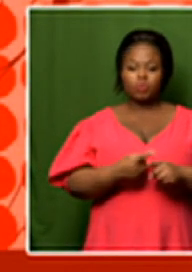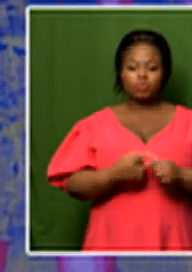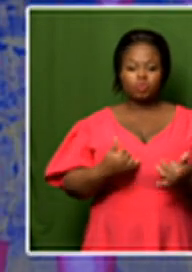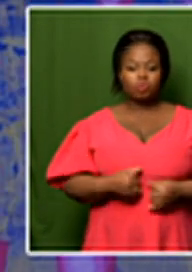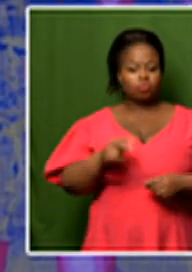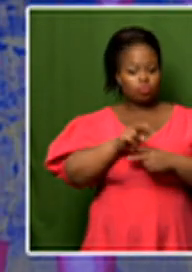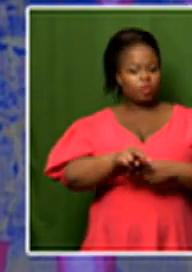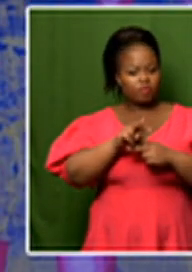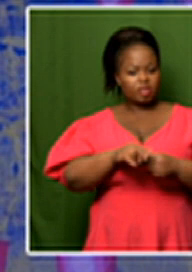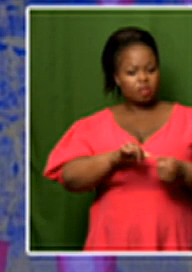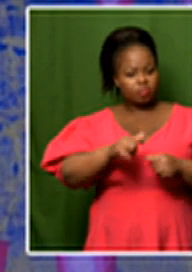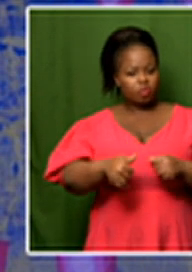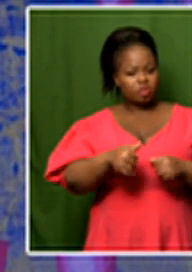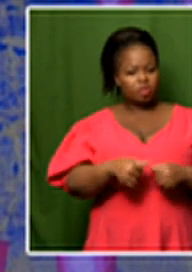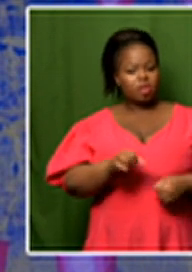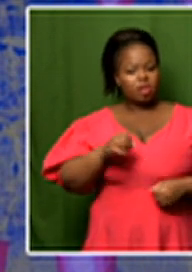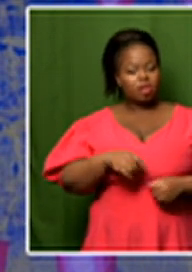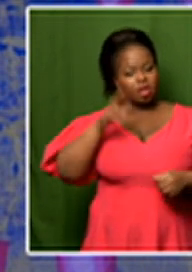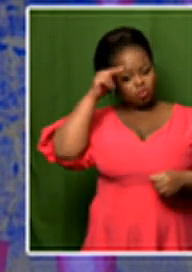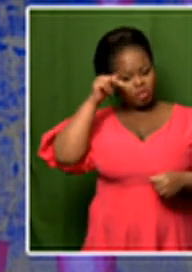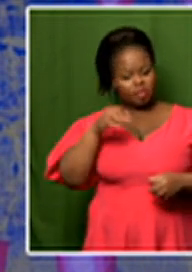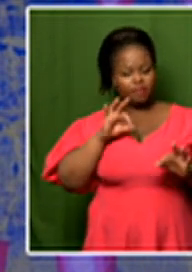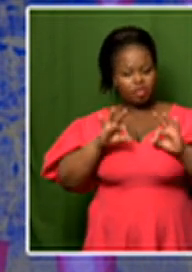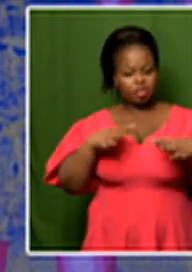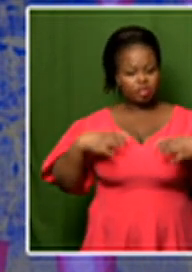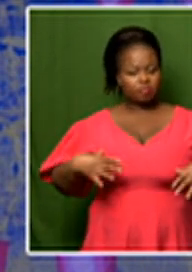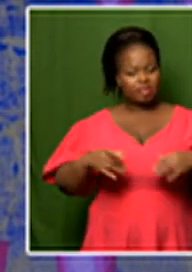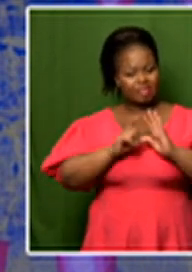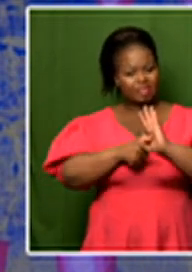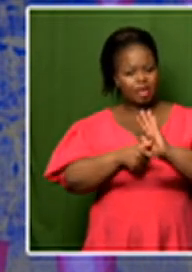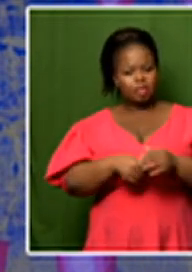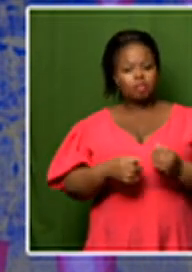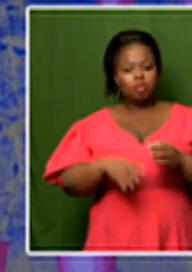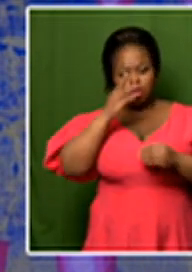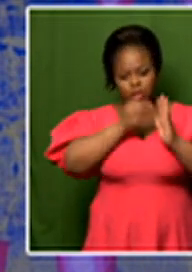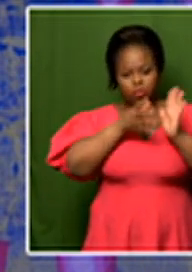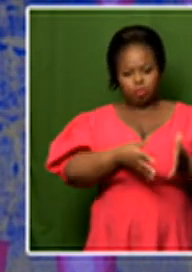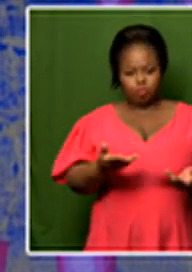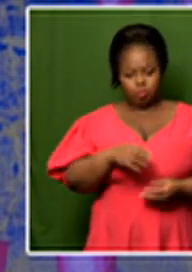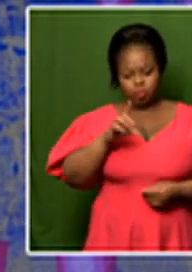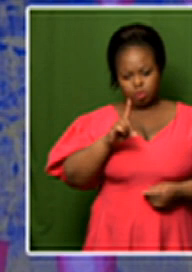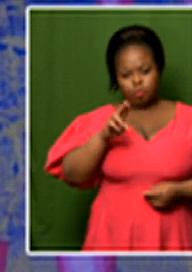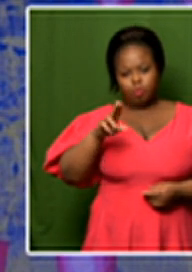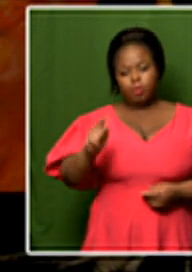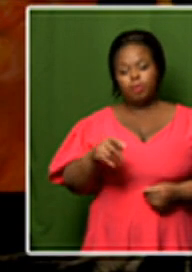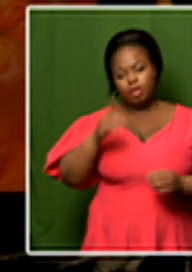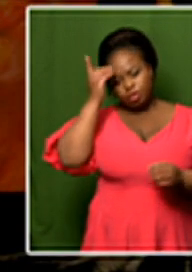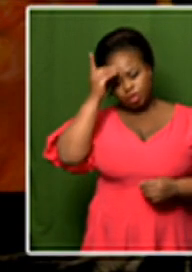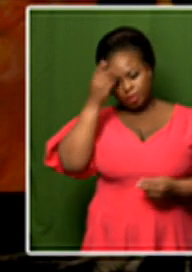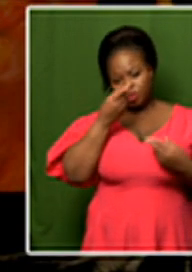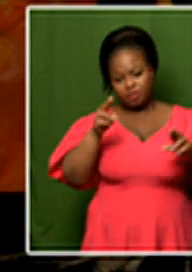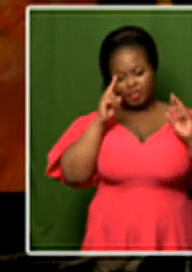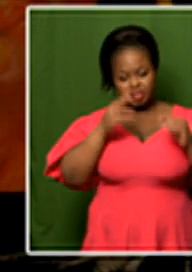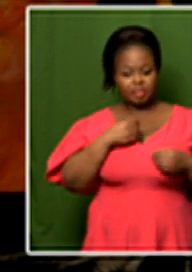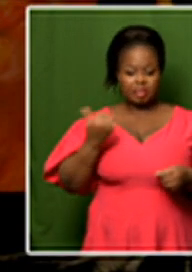and supervises postgraduate fashion and textile design students at the Durban University of Technology. She's fortunate to have taught